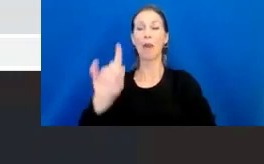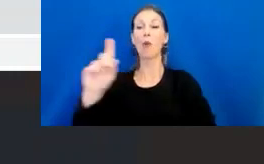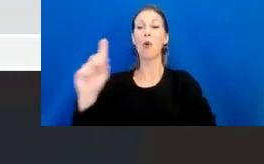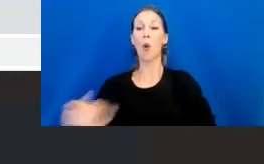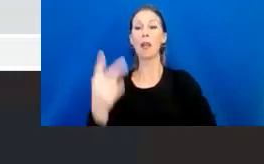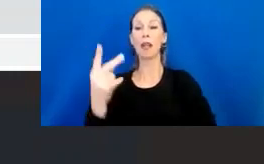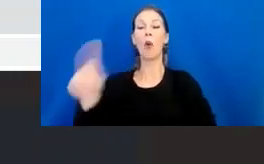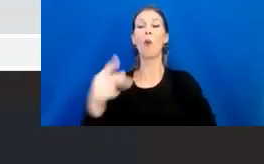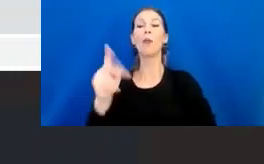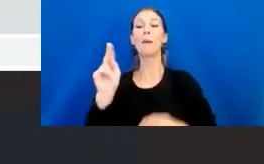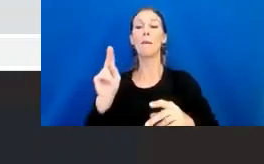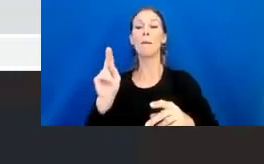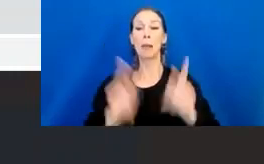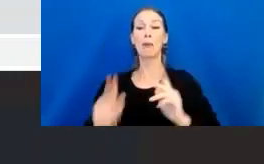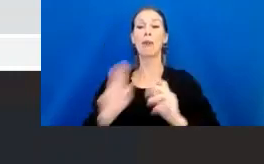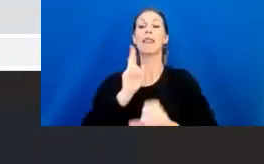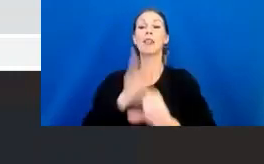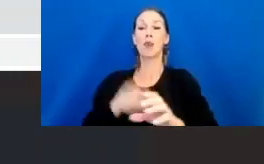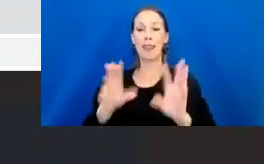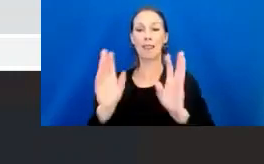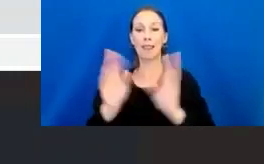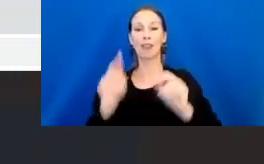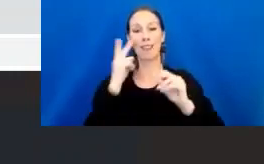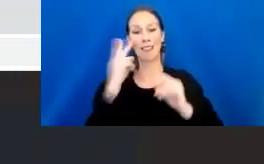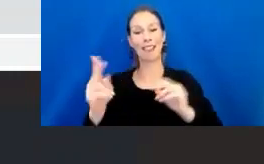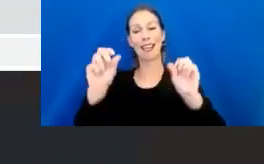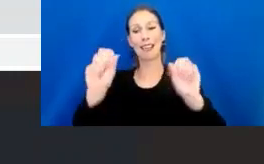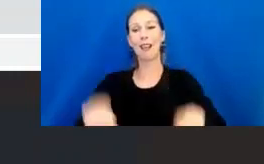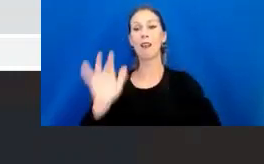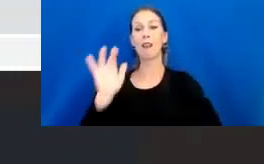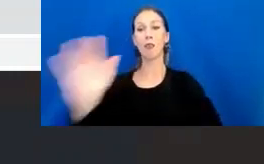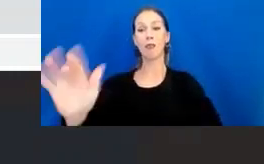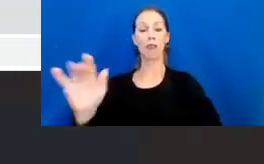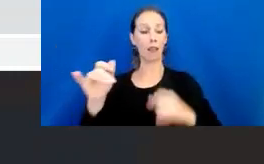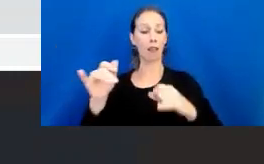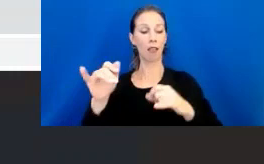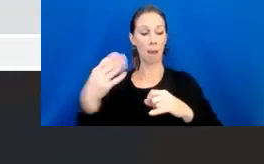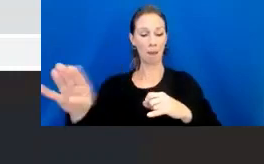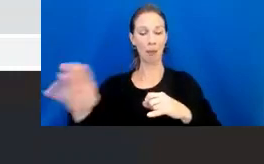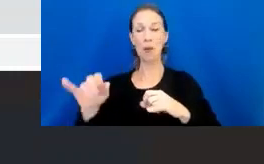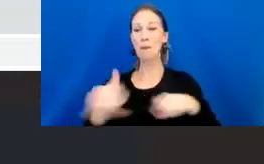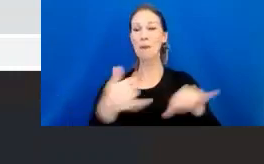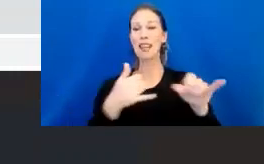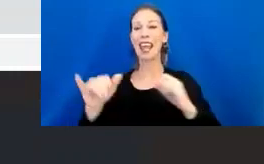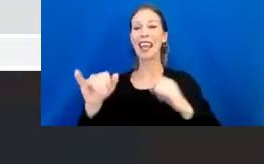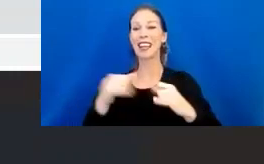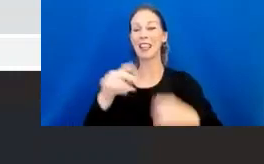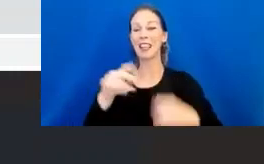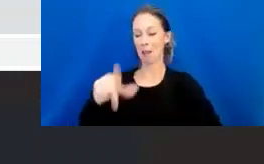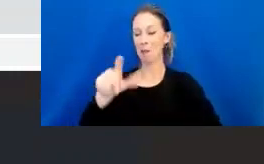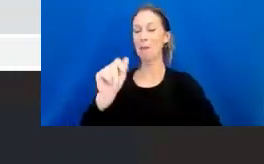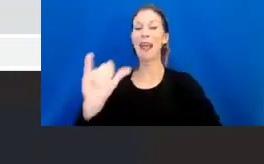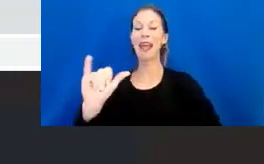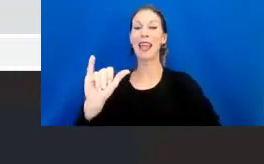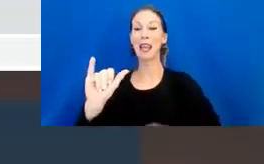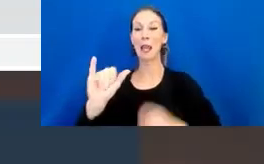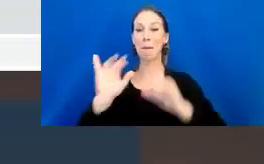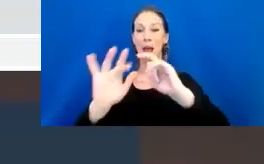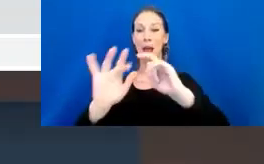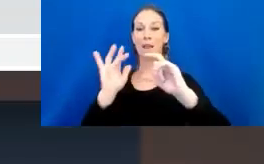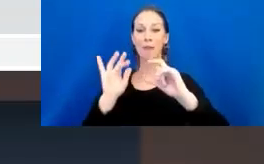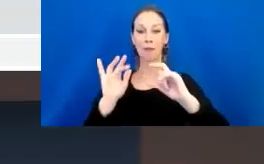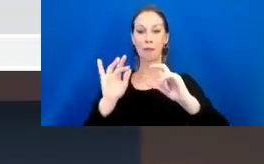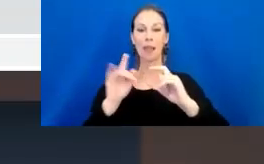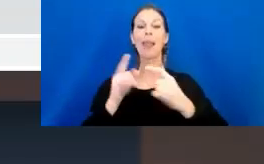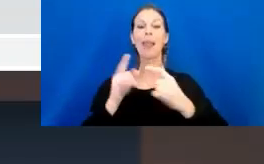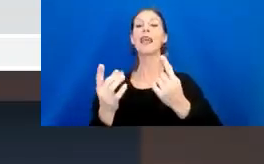with you. And you'll simply click on the blue play button to enter whichever one you choose, just as you would to enter the live